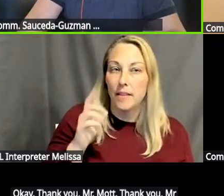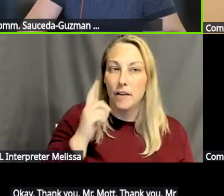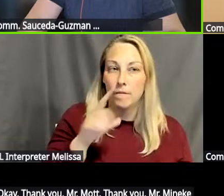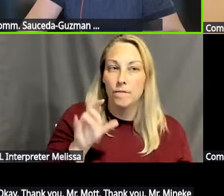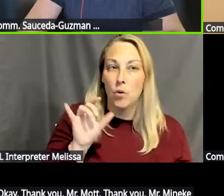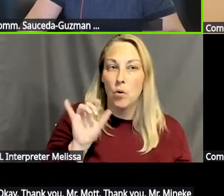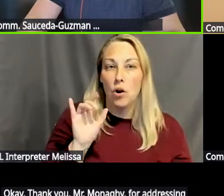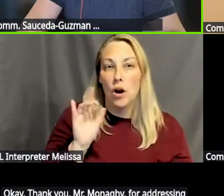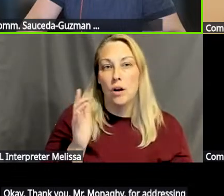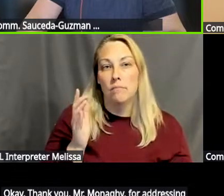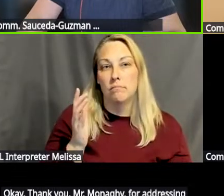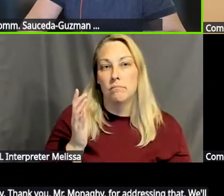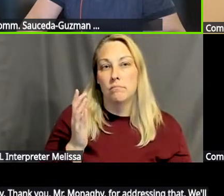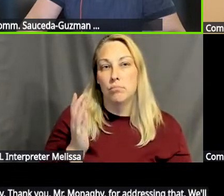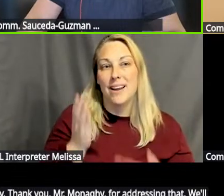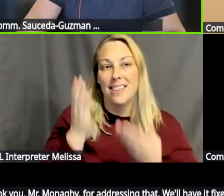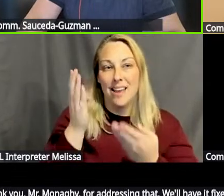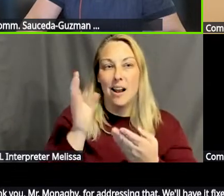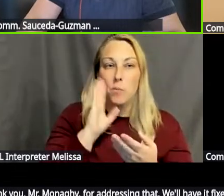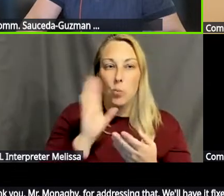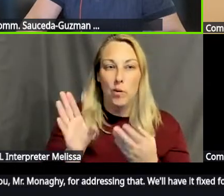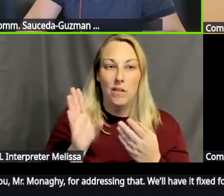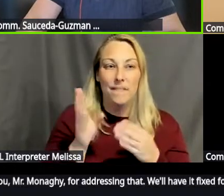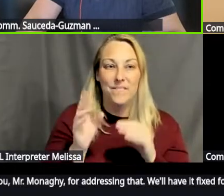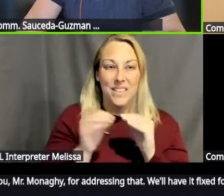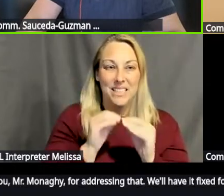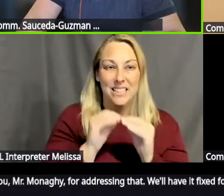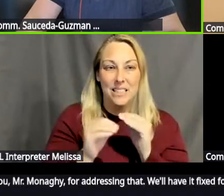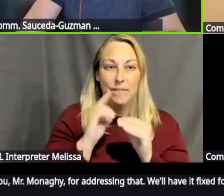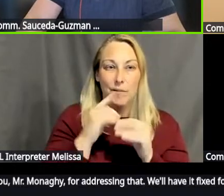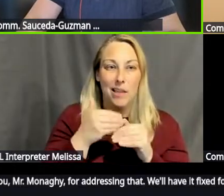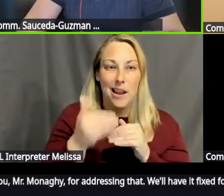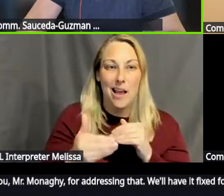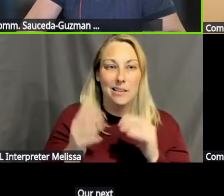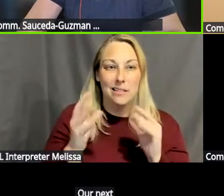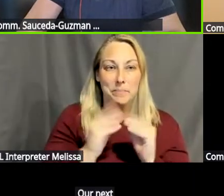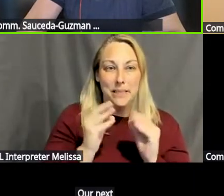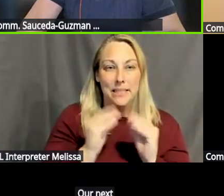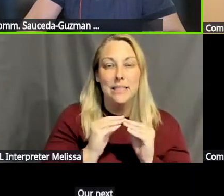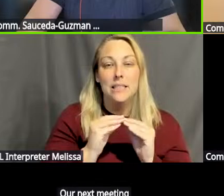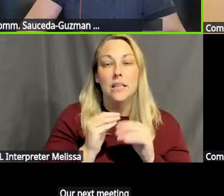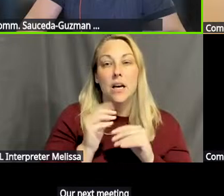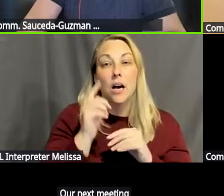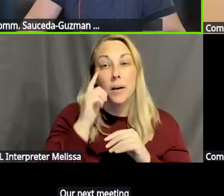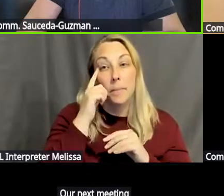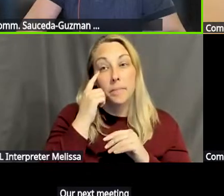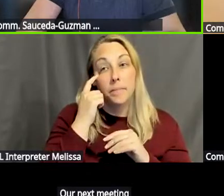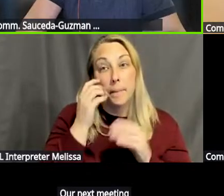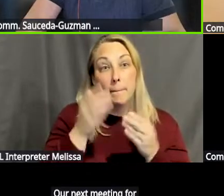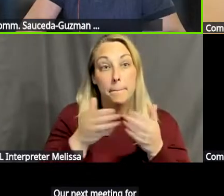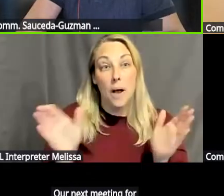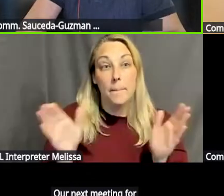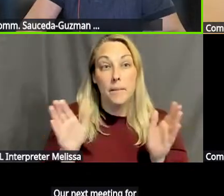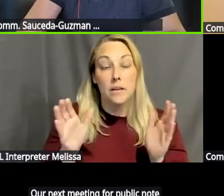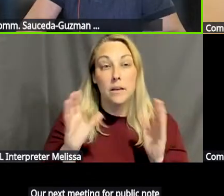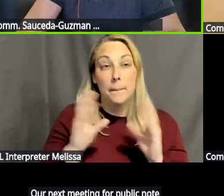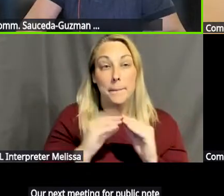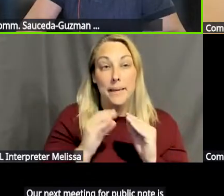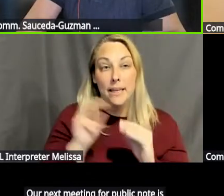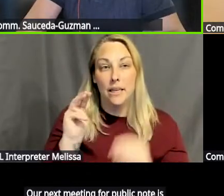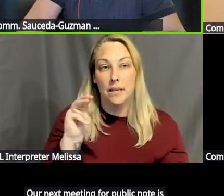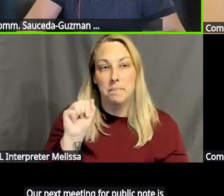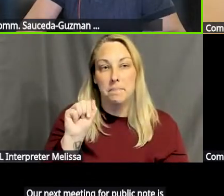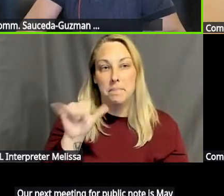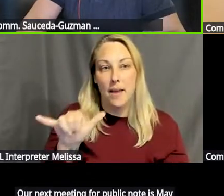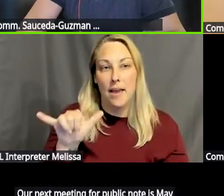that. We'll have it fixed for our next meeting. Our next meeting for public note is May